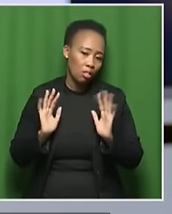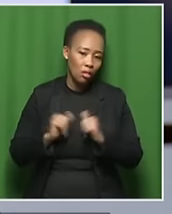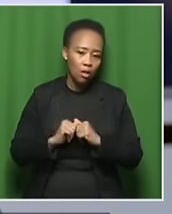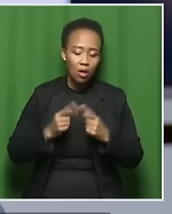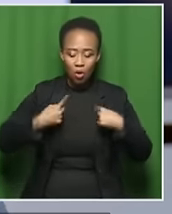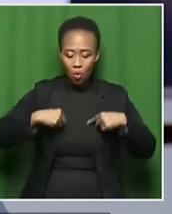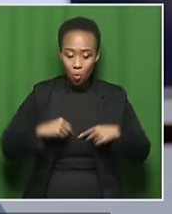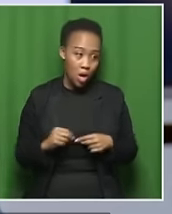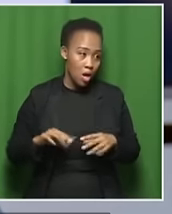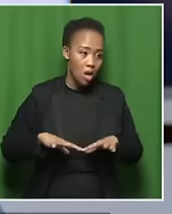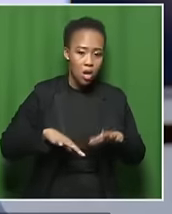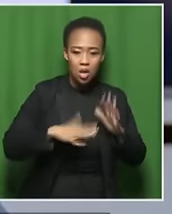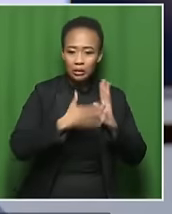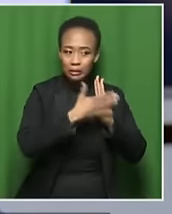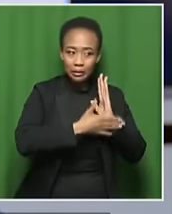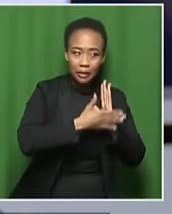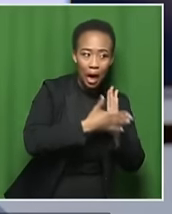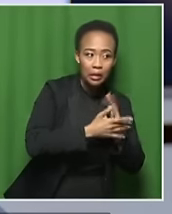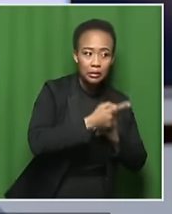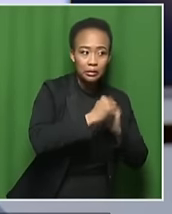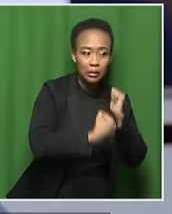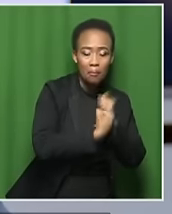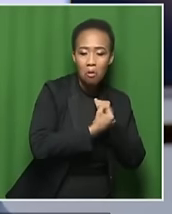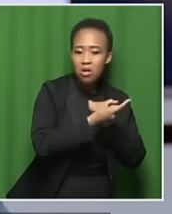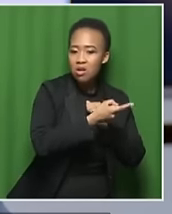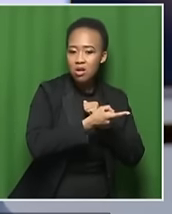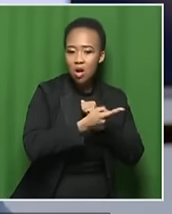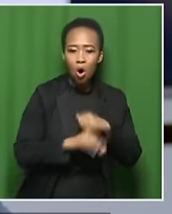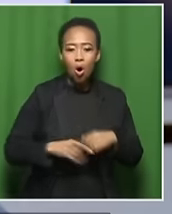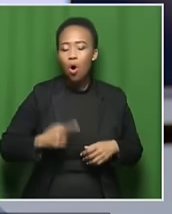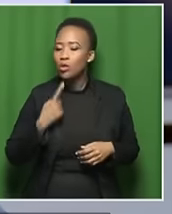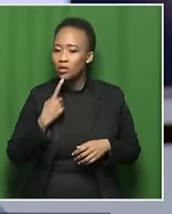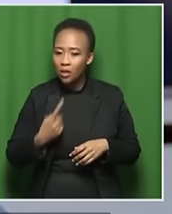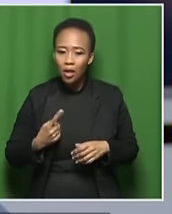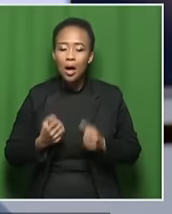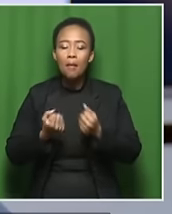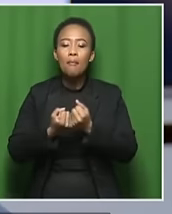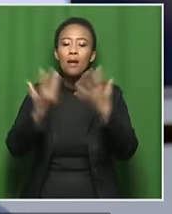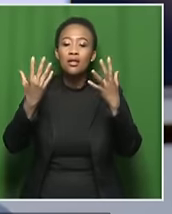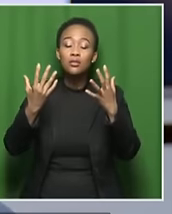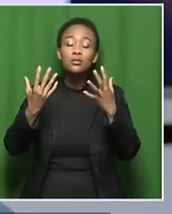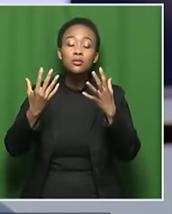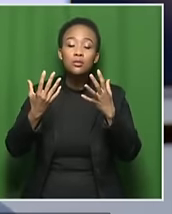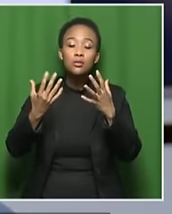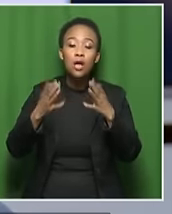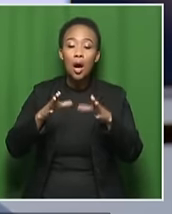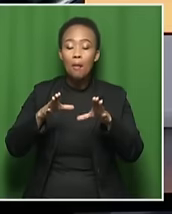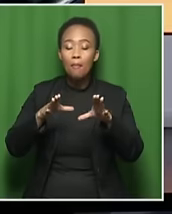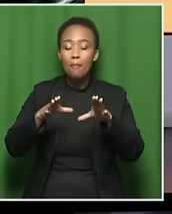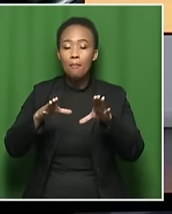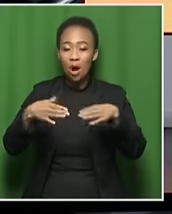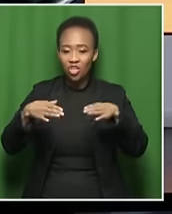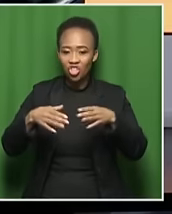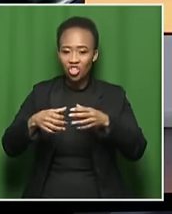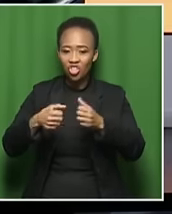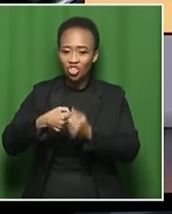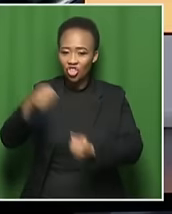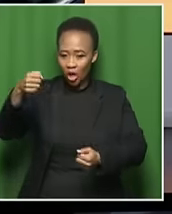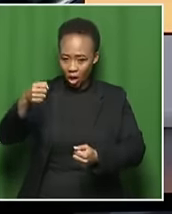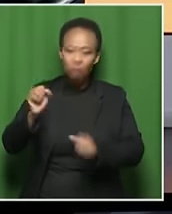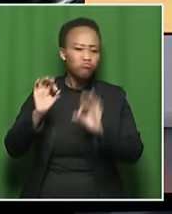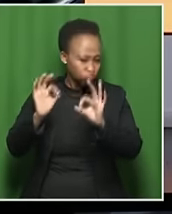side, neither right, because let's be honest, the multi-party charter is right. We've got the Freedom Front Plus